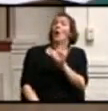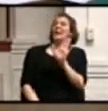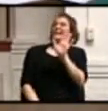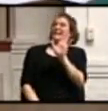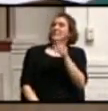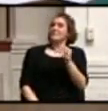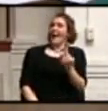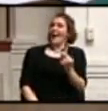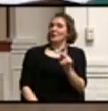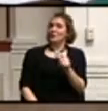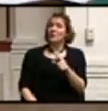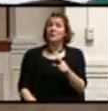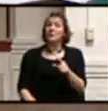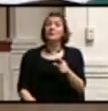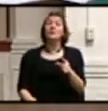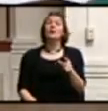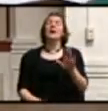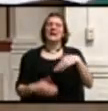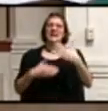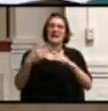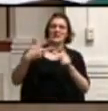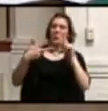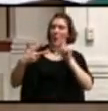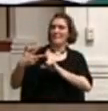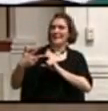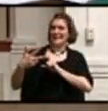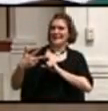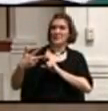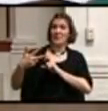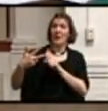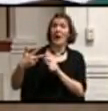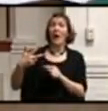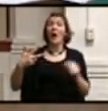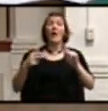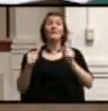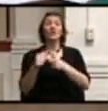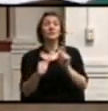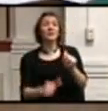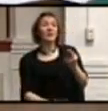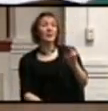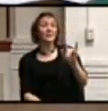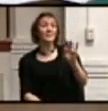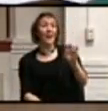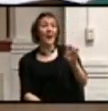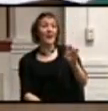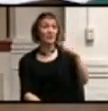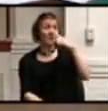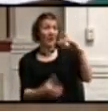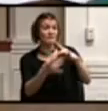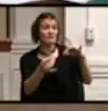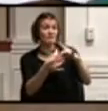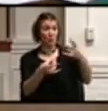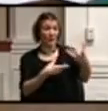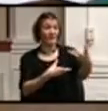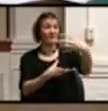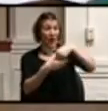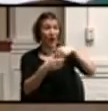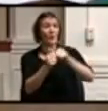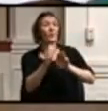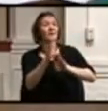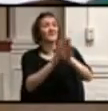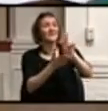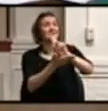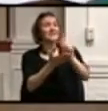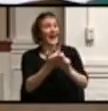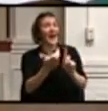to to the police, might it make sense, Mike, for you to say a couple of words? Obviously, you've been involved with the development of